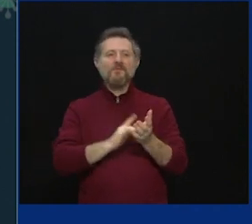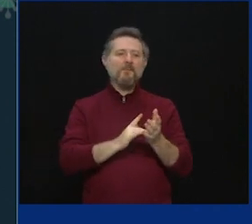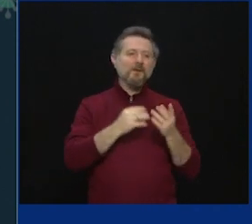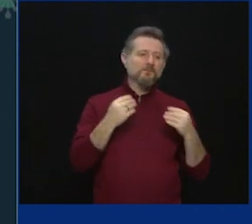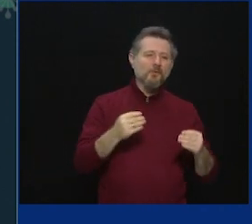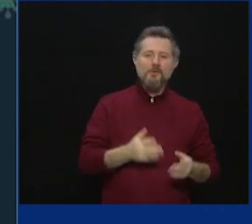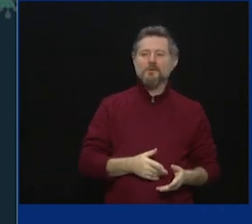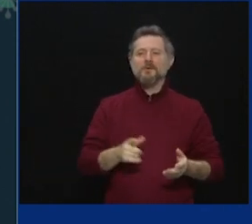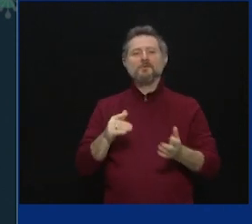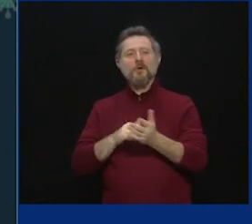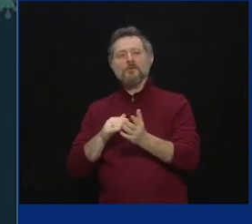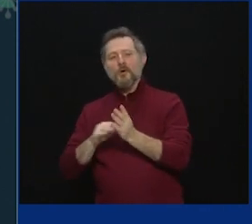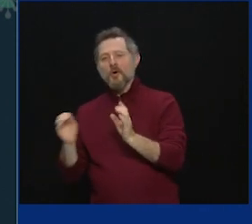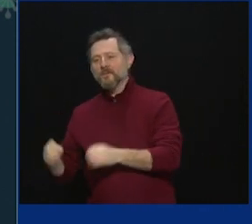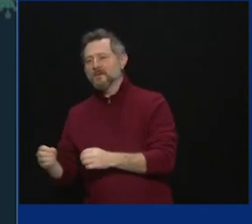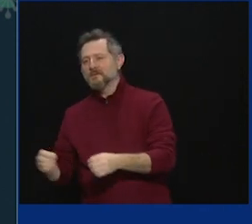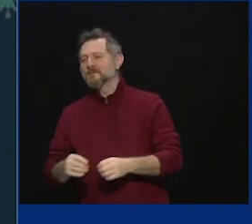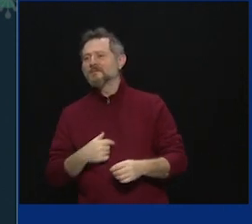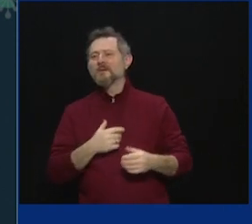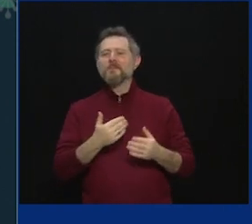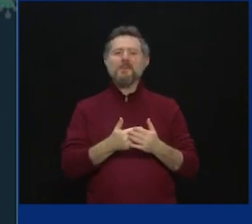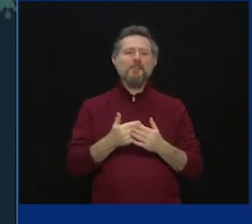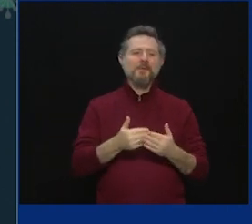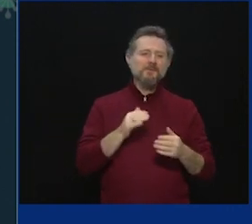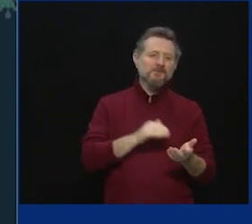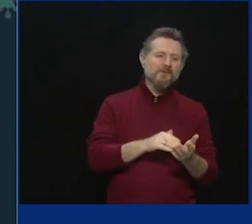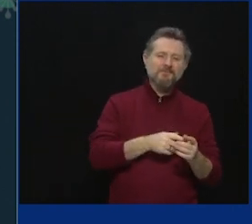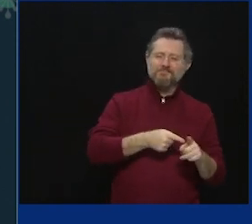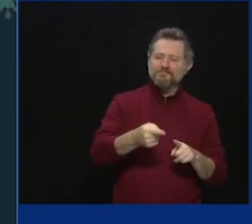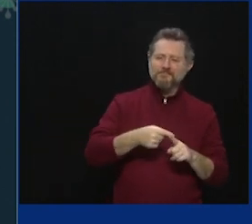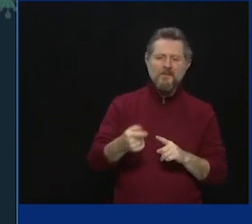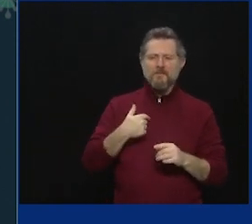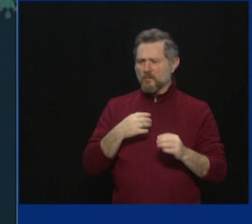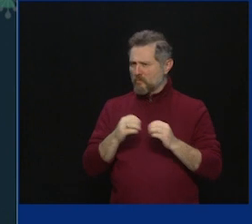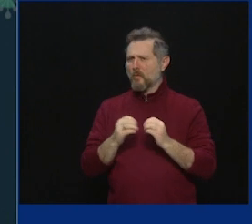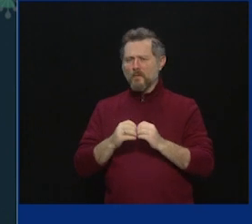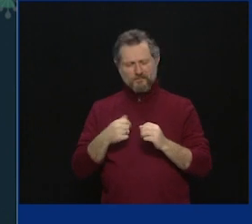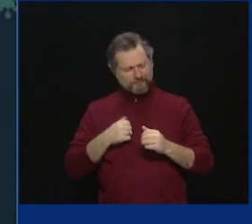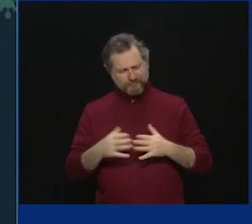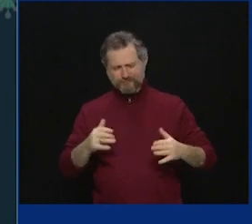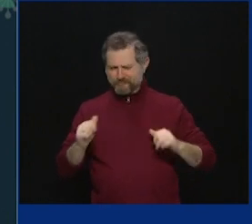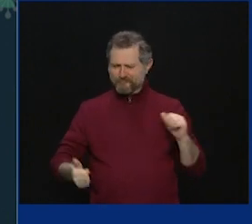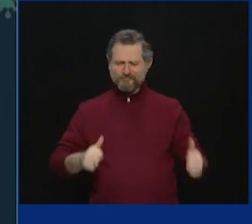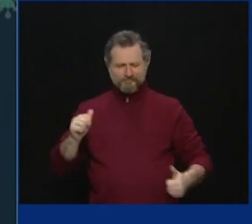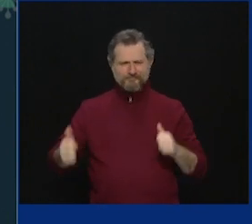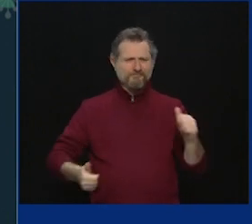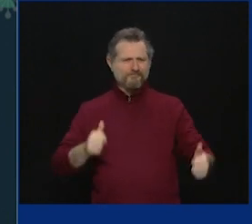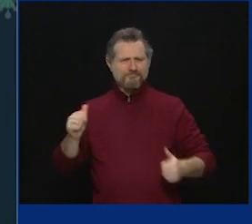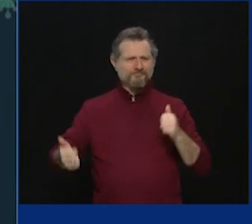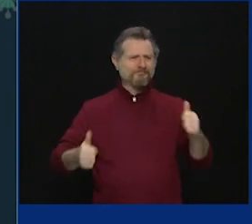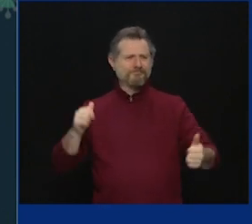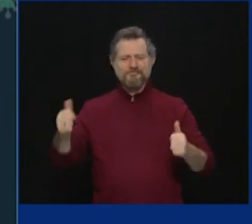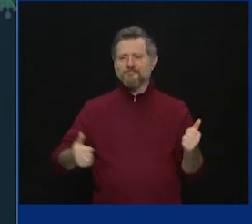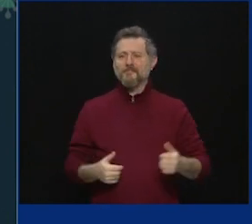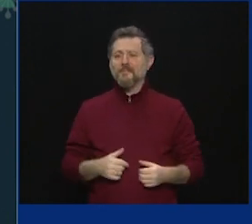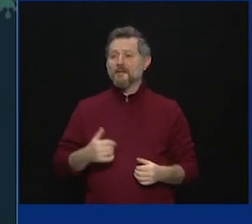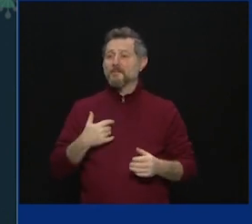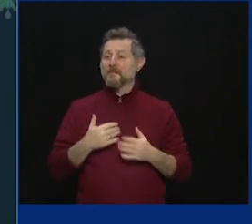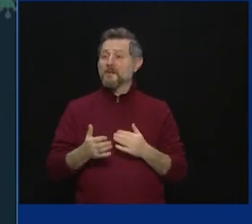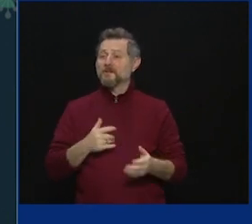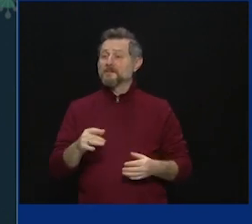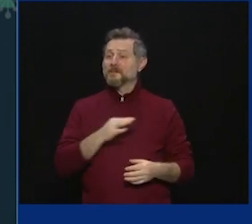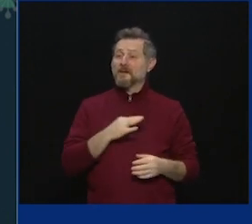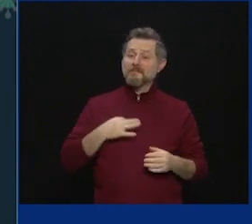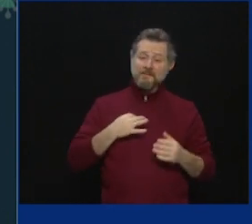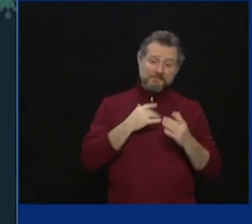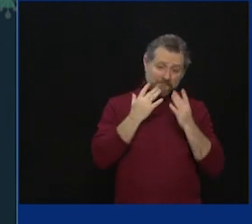offices, pediatricians, and we're continuing to launch even more. Even though it's been a challenge to find the staff, we are going to continue searching for